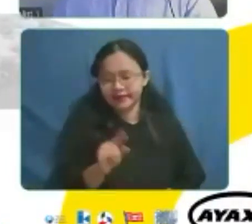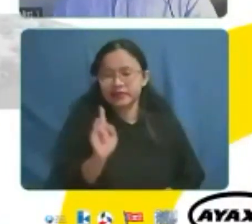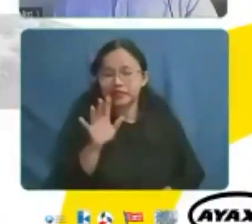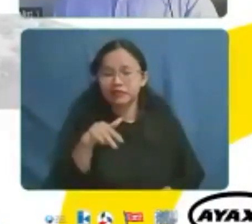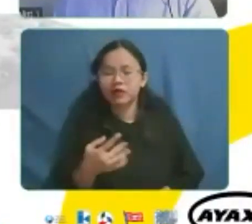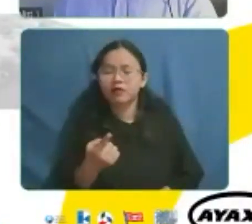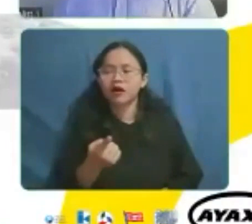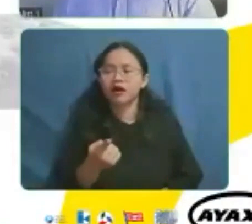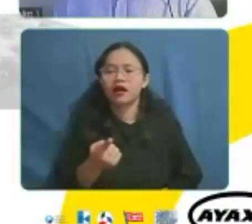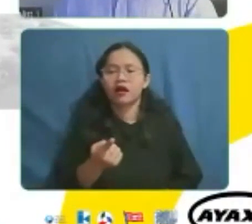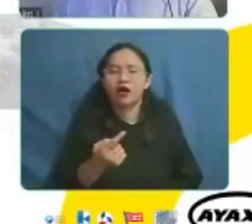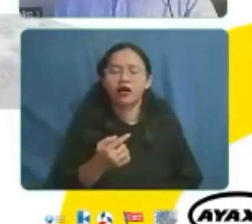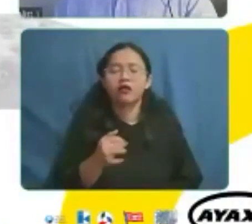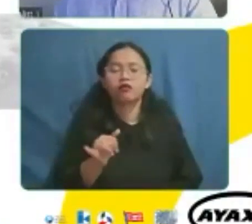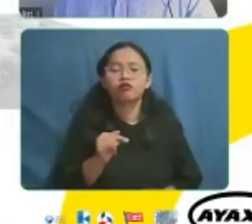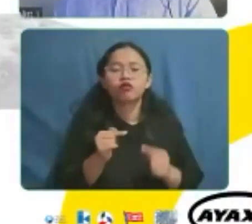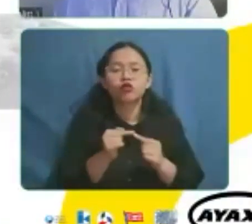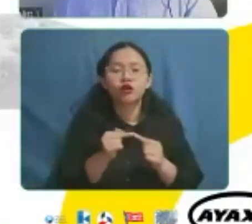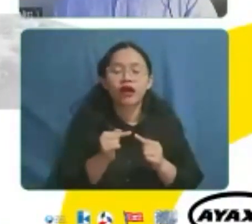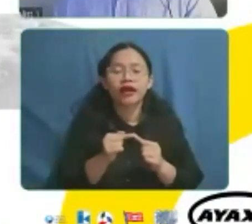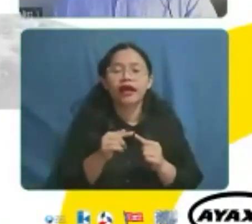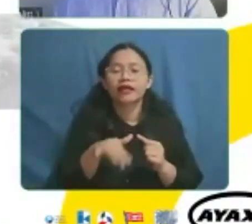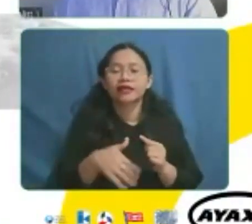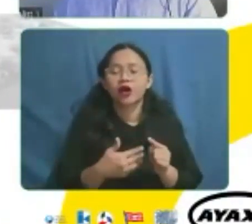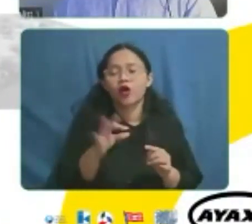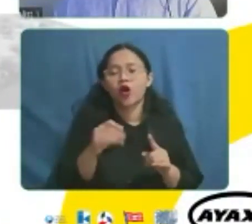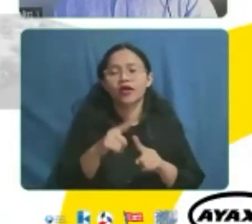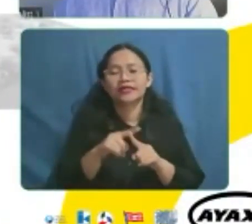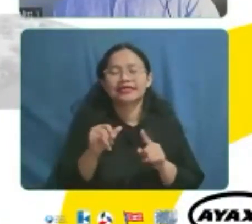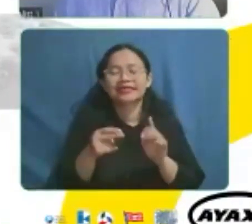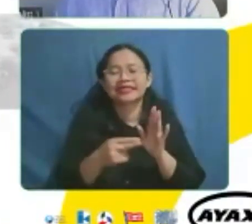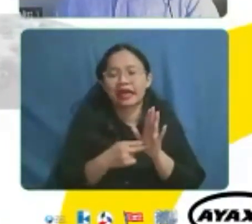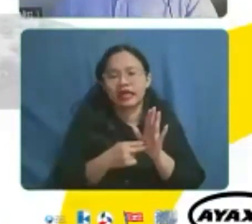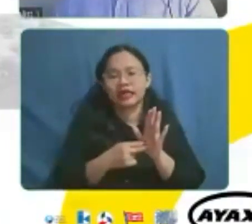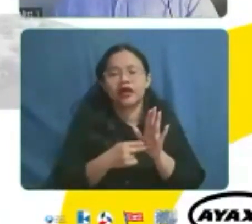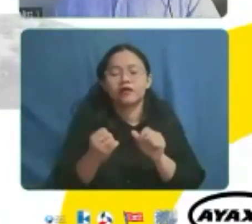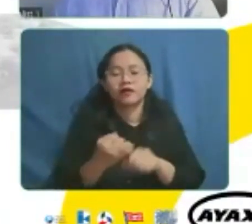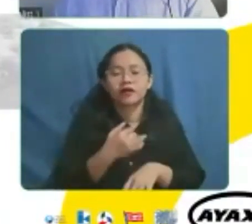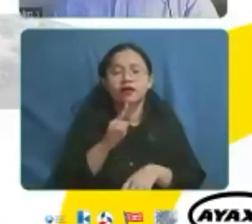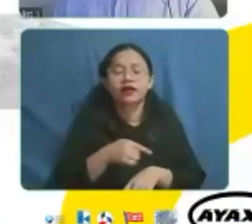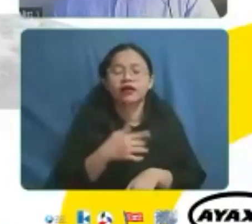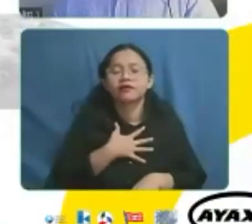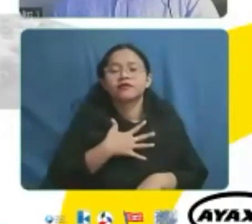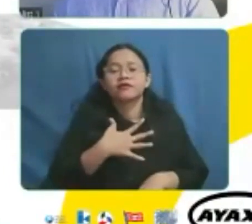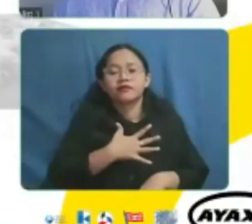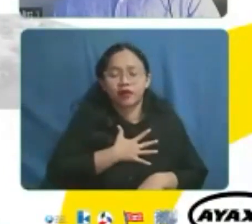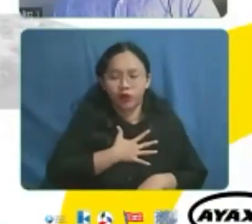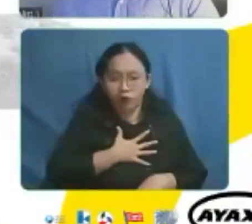the ultrafine particles can even get into the bloodstream and gets transported